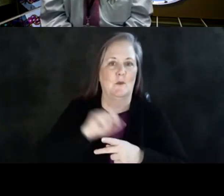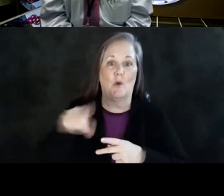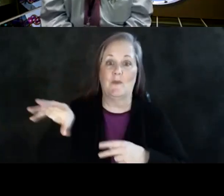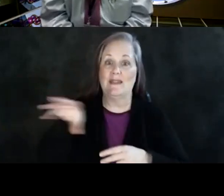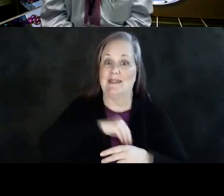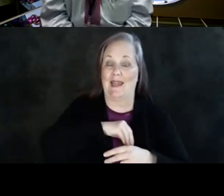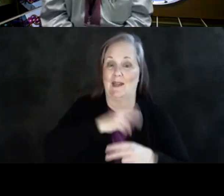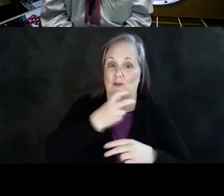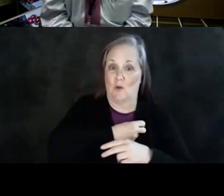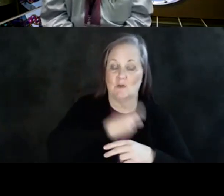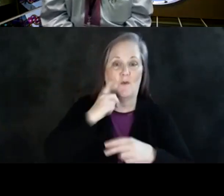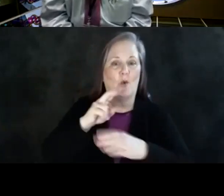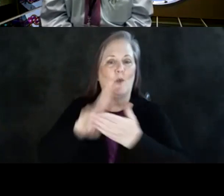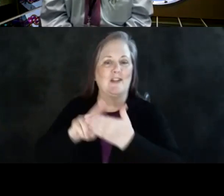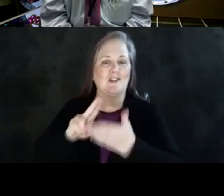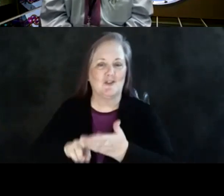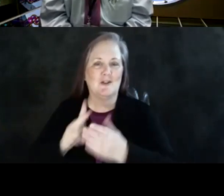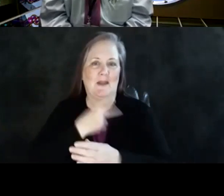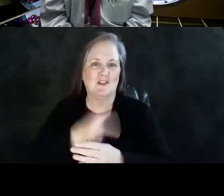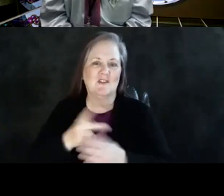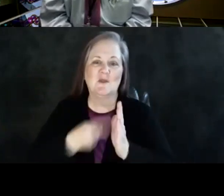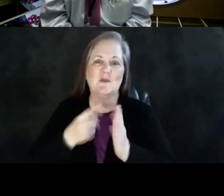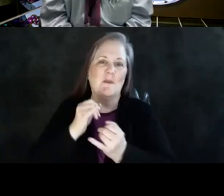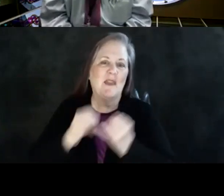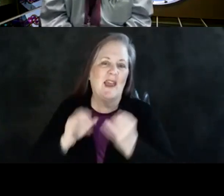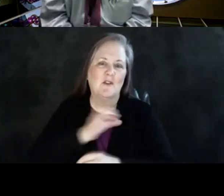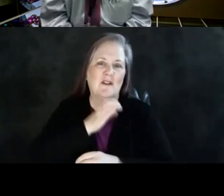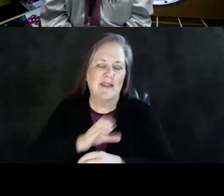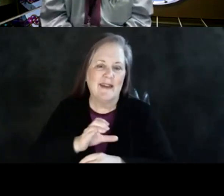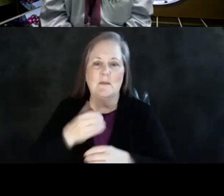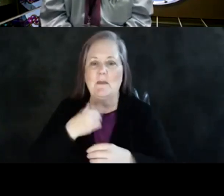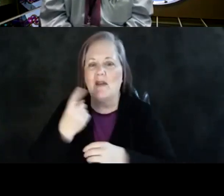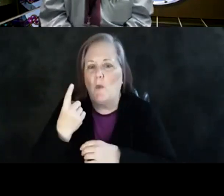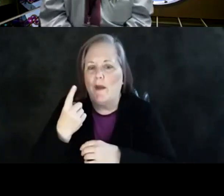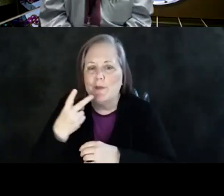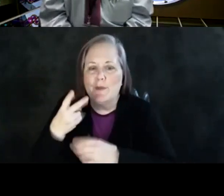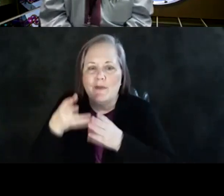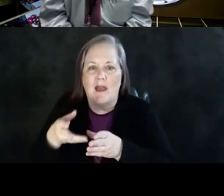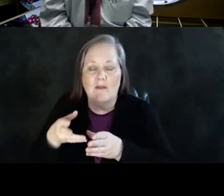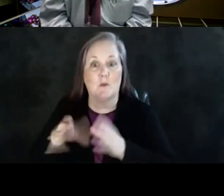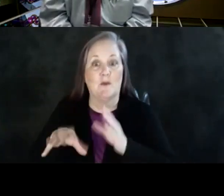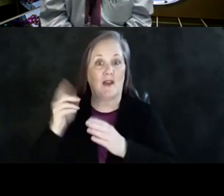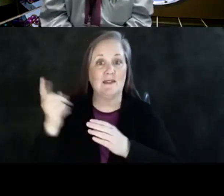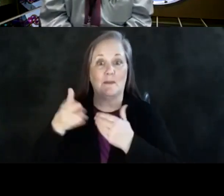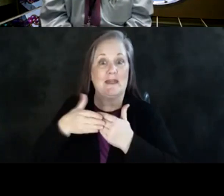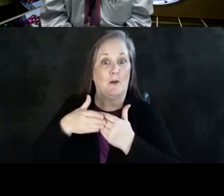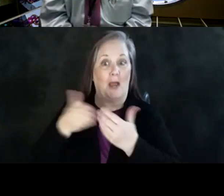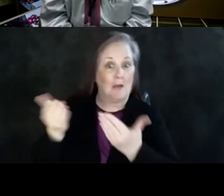patients for a clinic. So sometimes at the end of a clinic, there is an extra dose, and we do try to find someone who's just in close proximity.